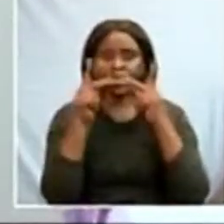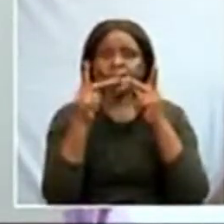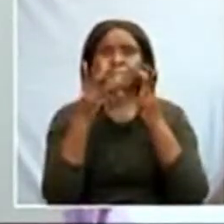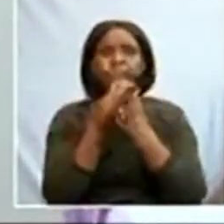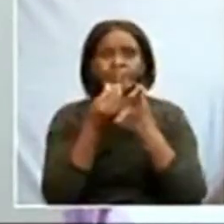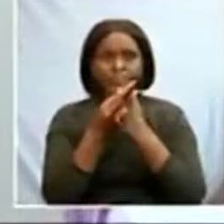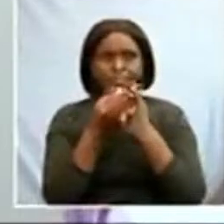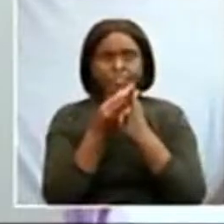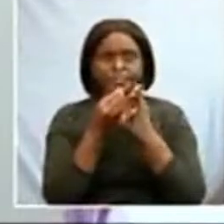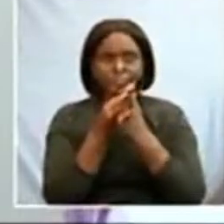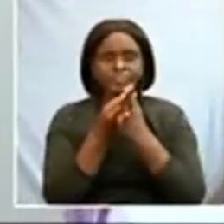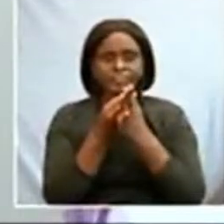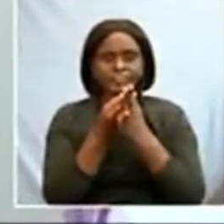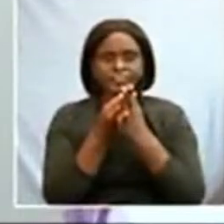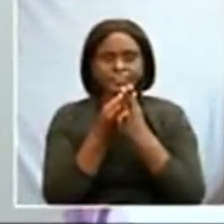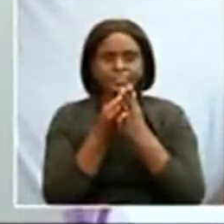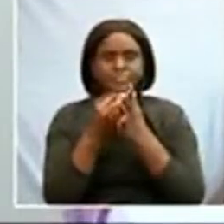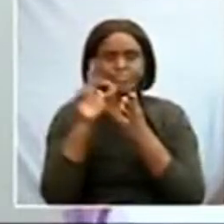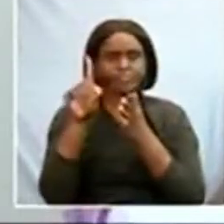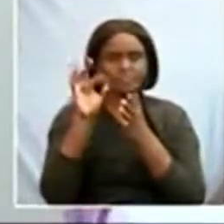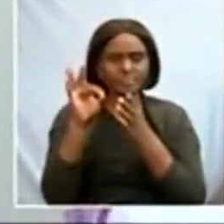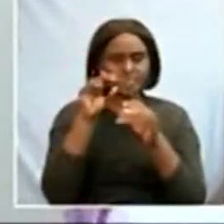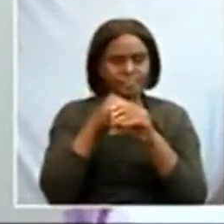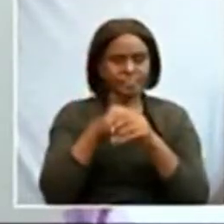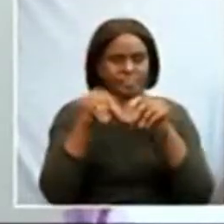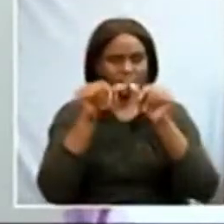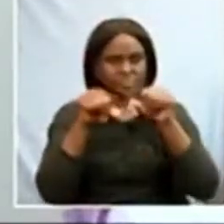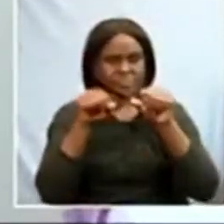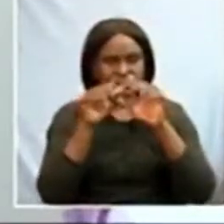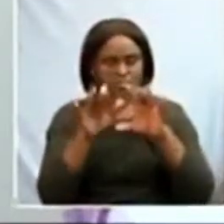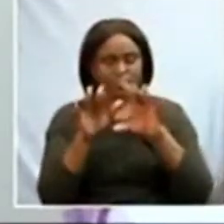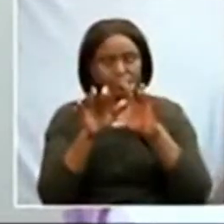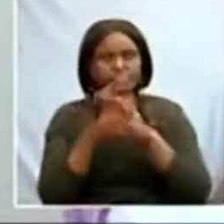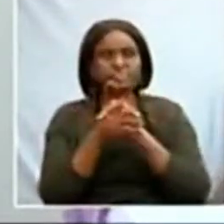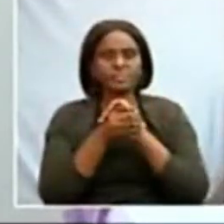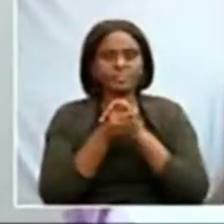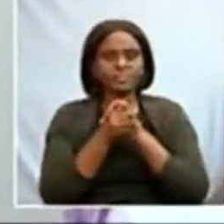funds? DF, internal auditor,